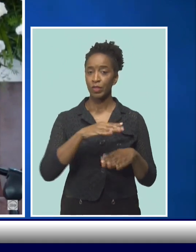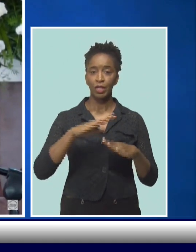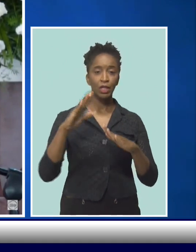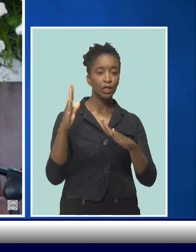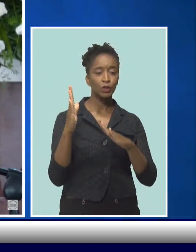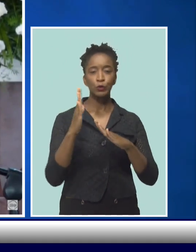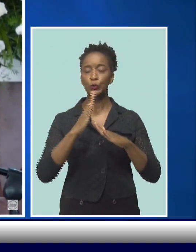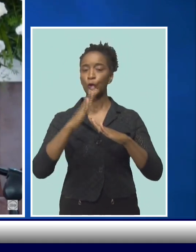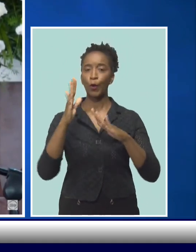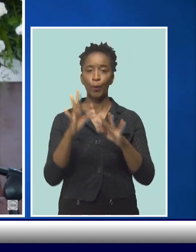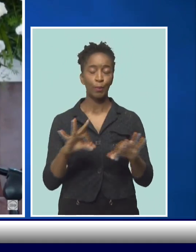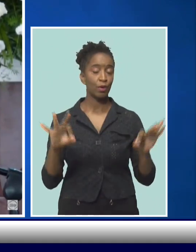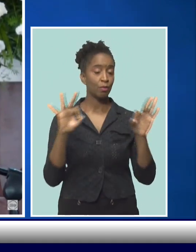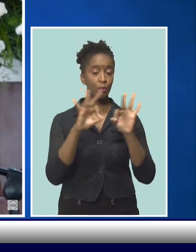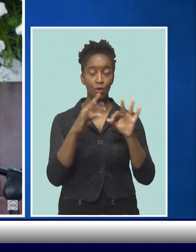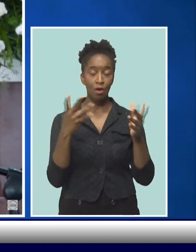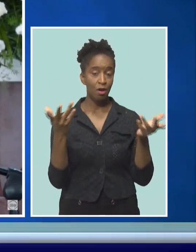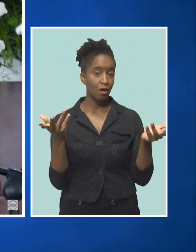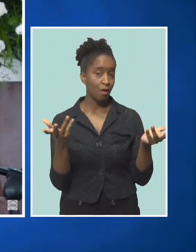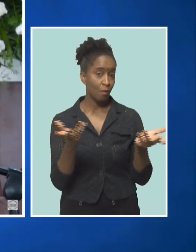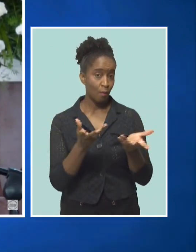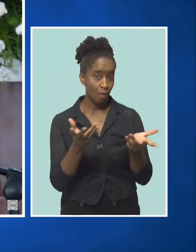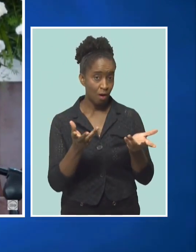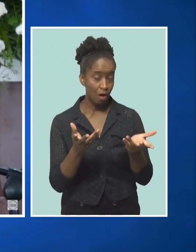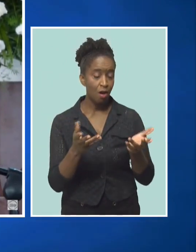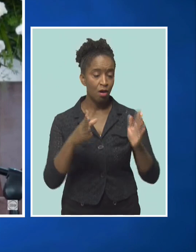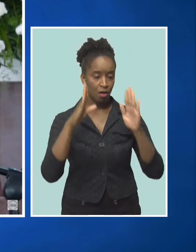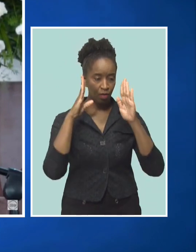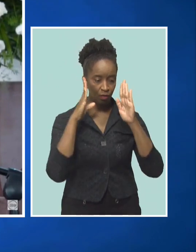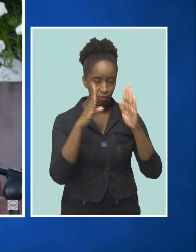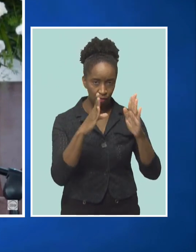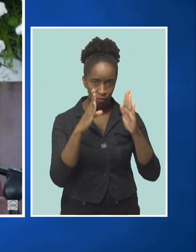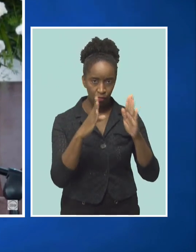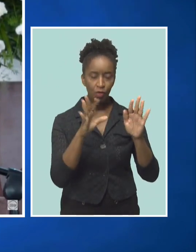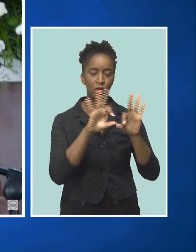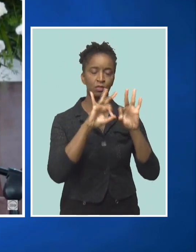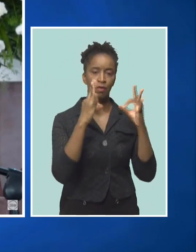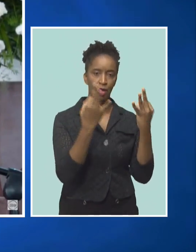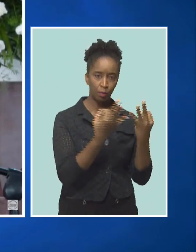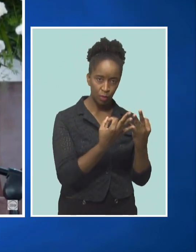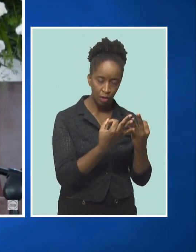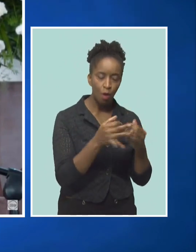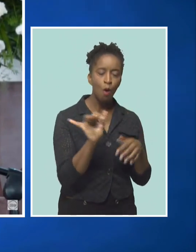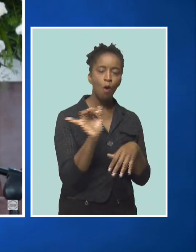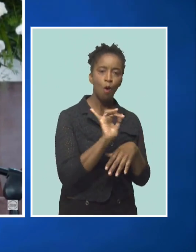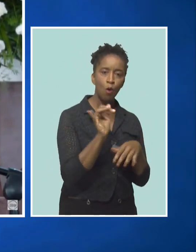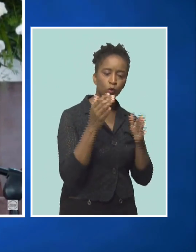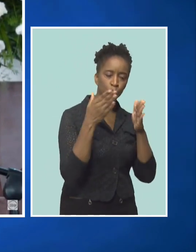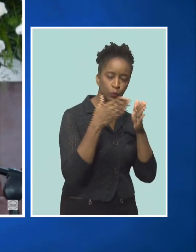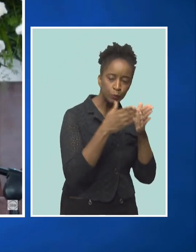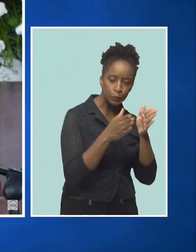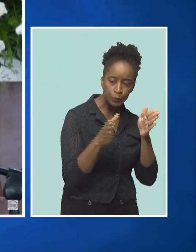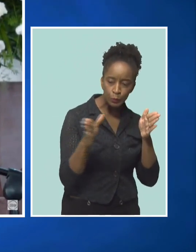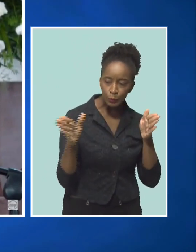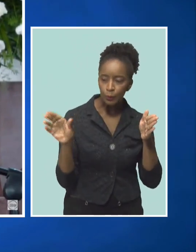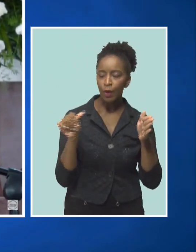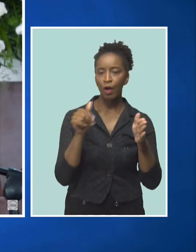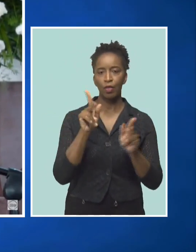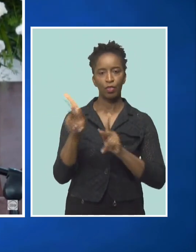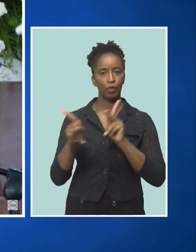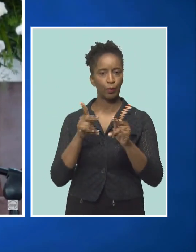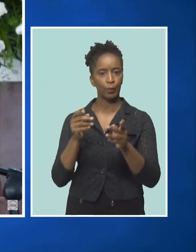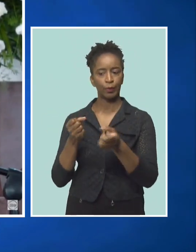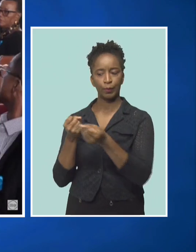he was able still to make a difference in the lives of others. That is not an easy thing to